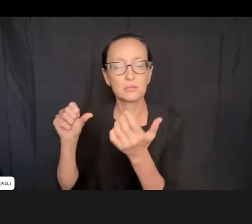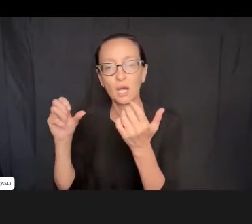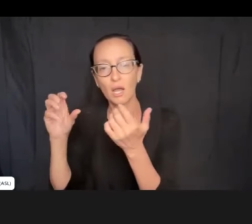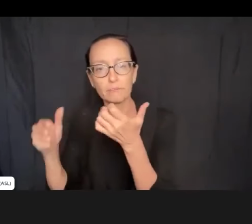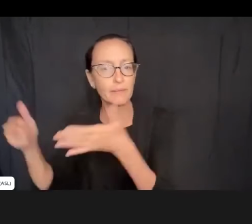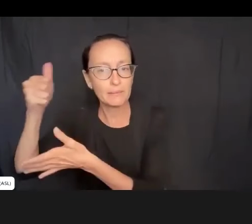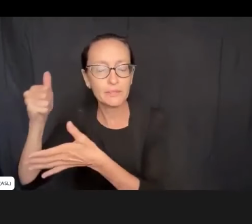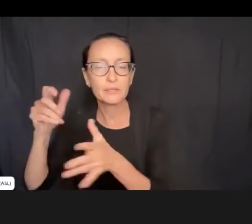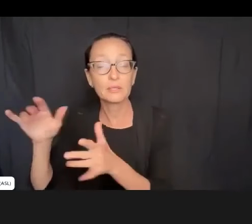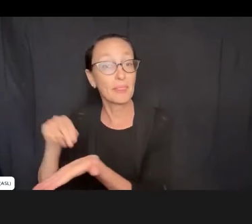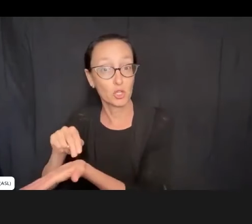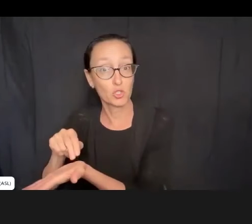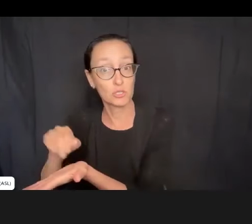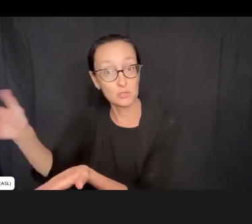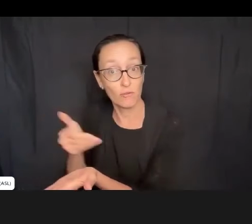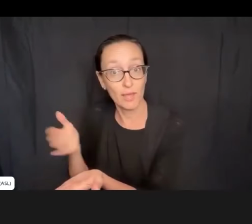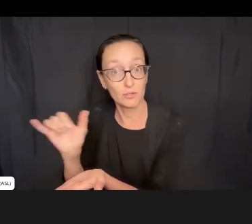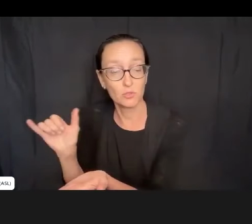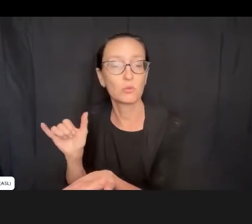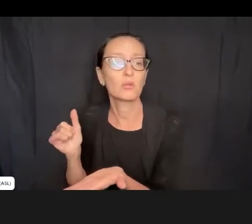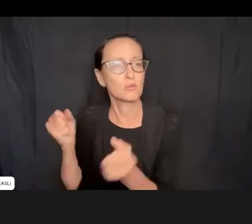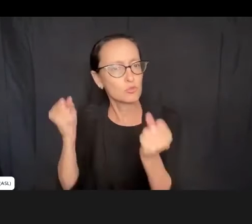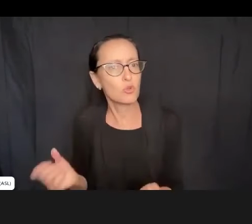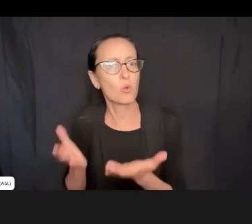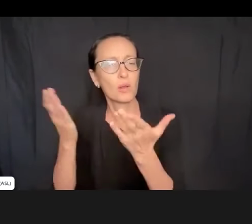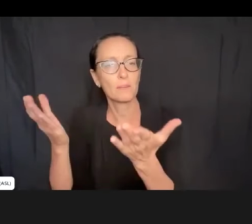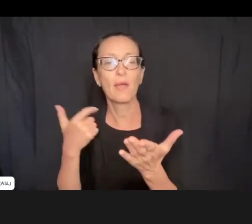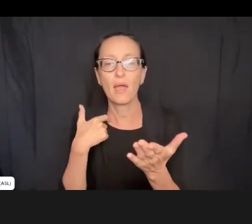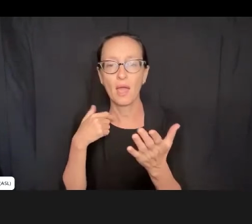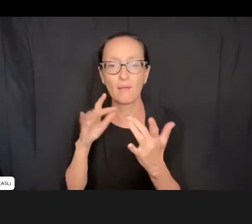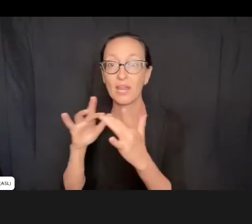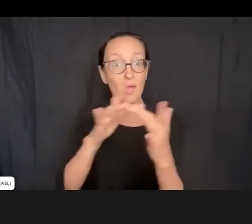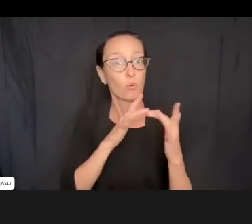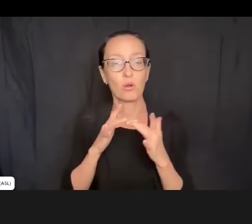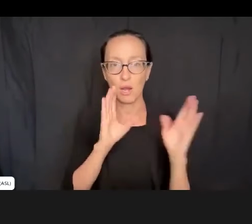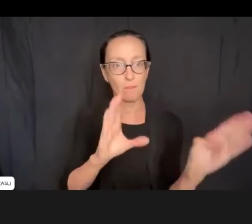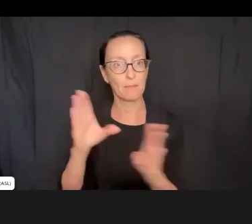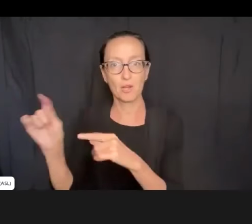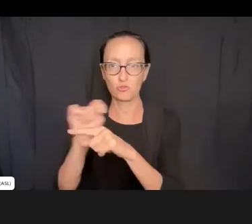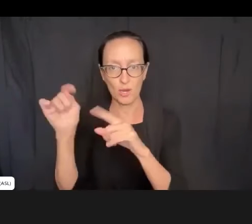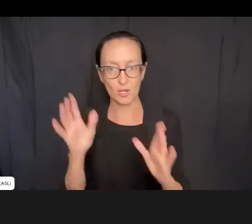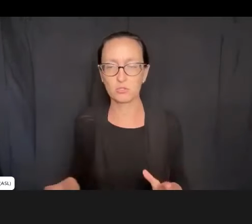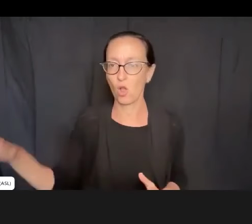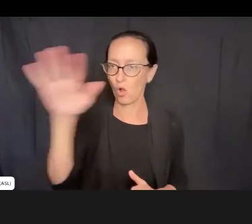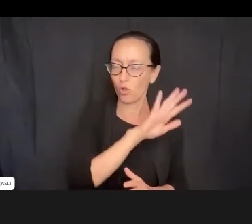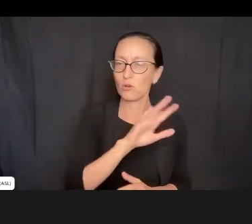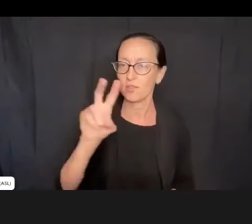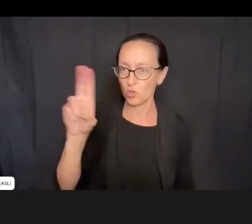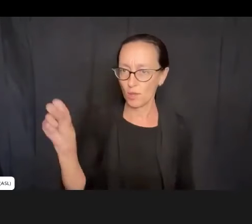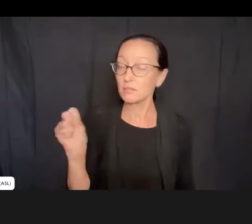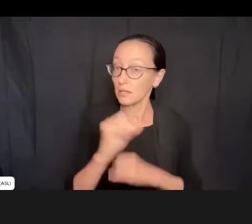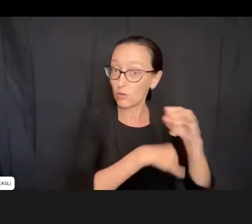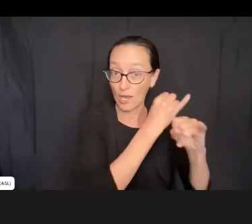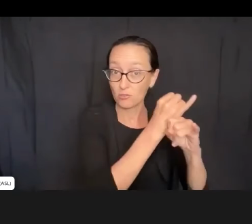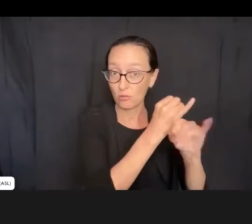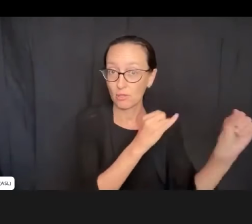there, and we highly recommend, we have a network of prepare trainers across the country and also in some international